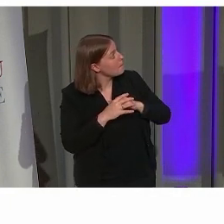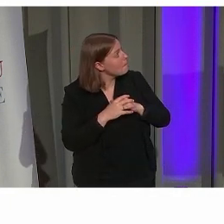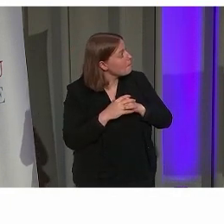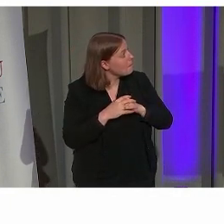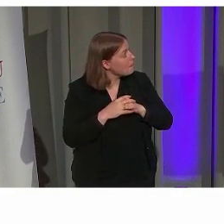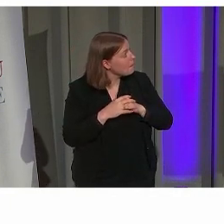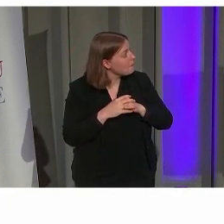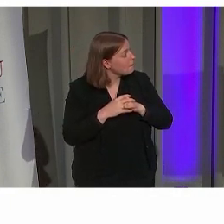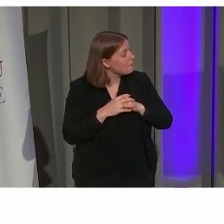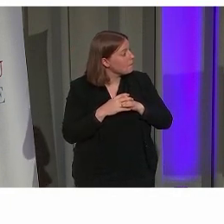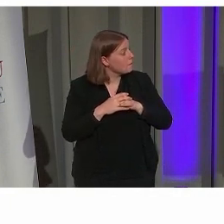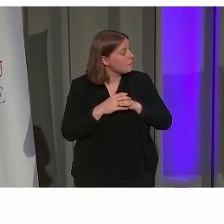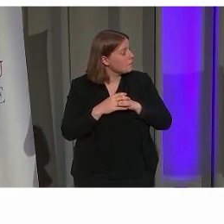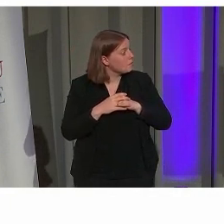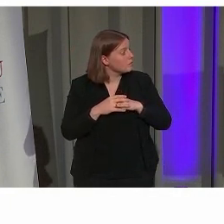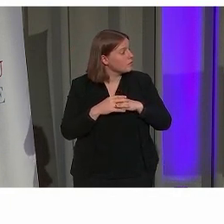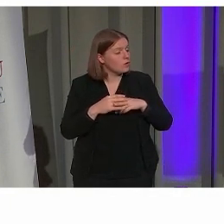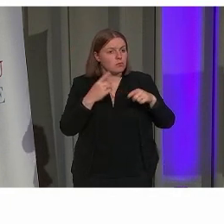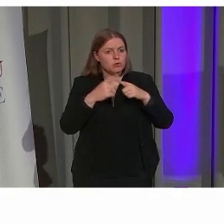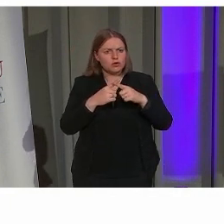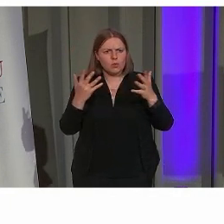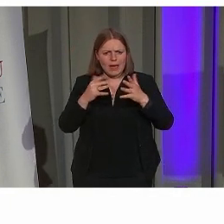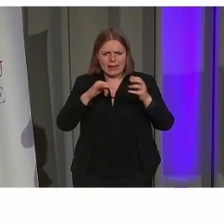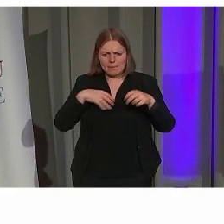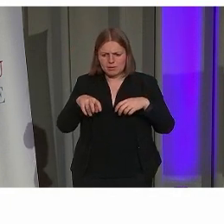hand, the areas with steps